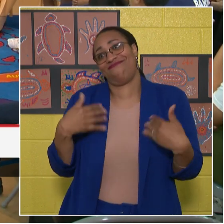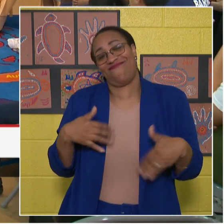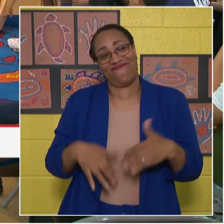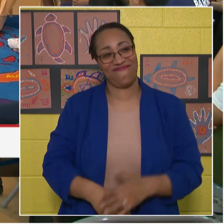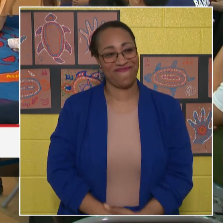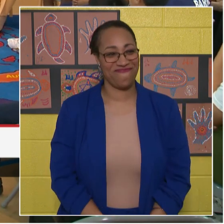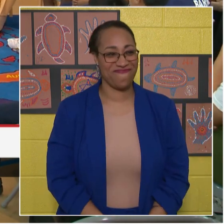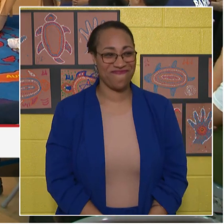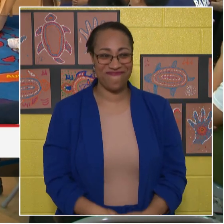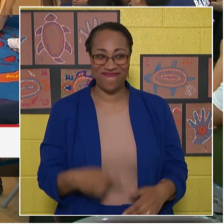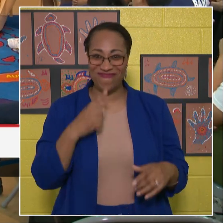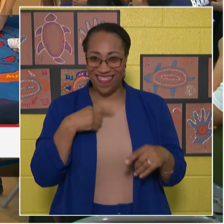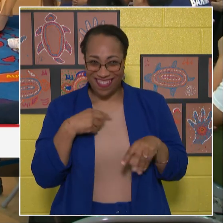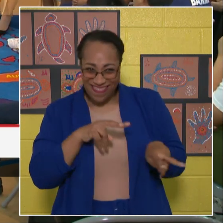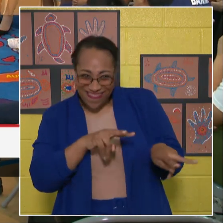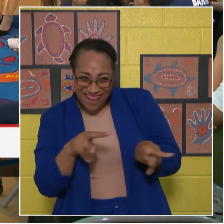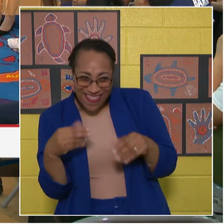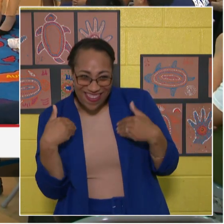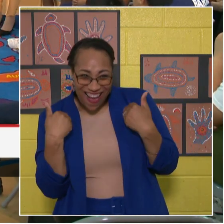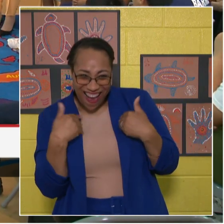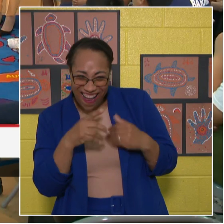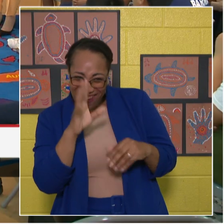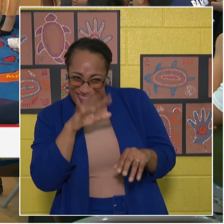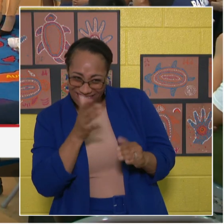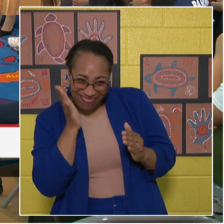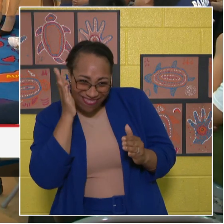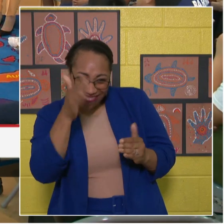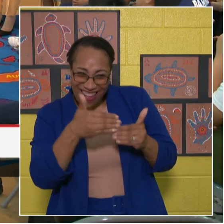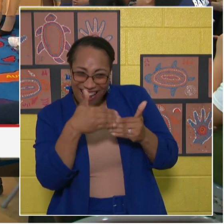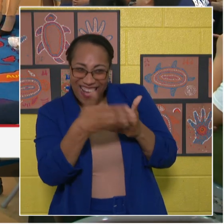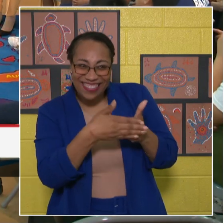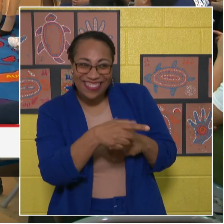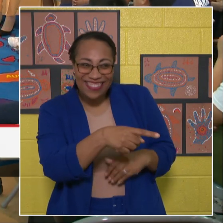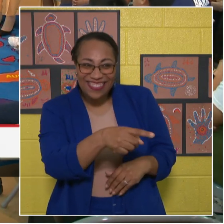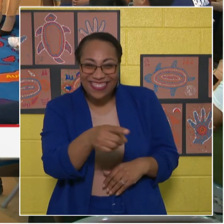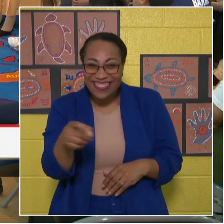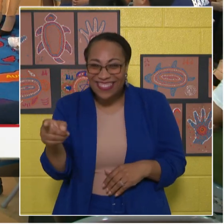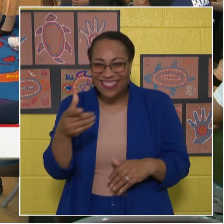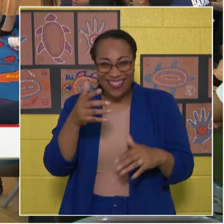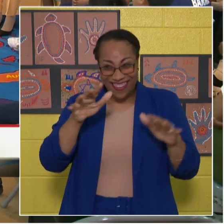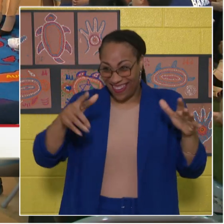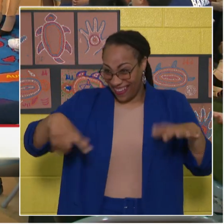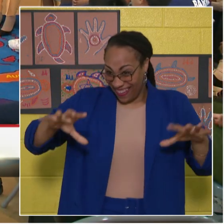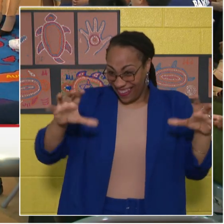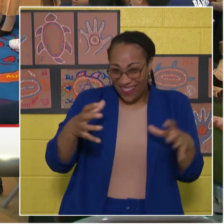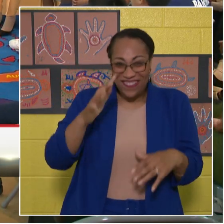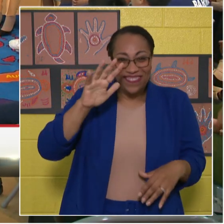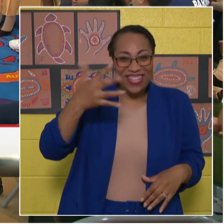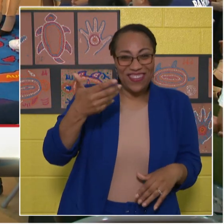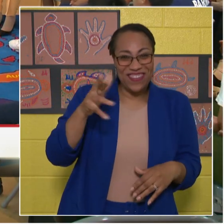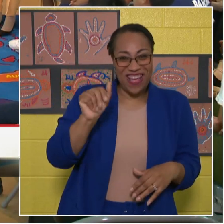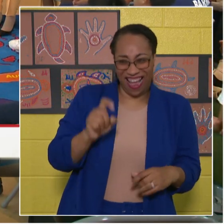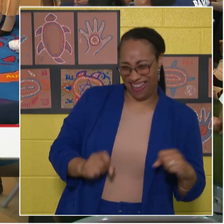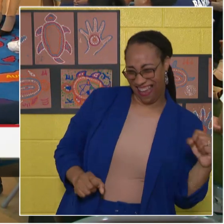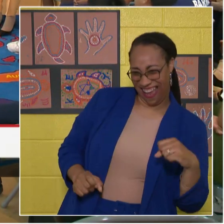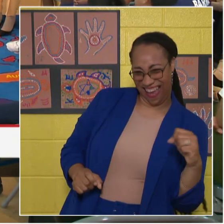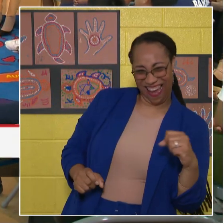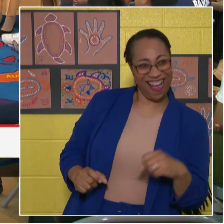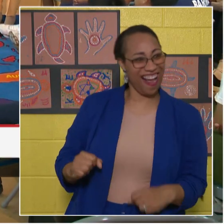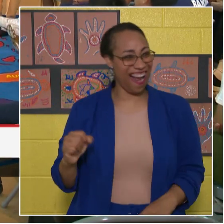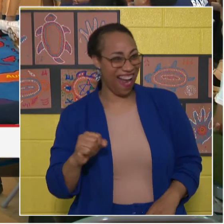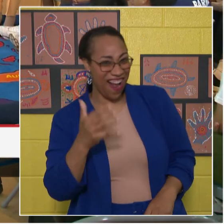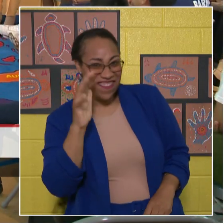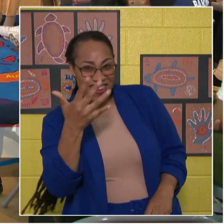do next. So 5th grade has been great, right? Yes. 6th grade is going to be fantastic,